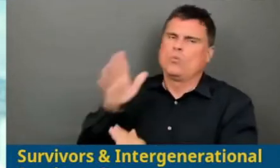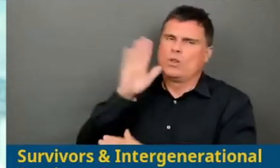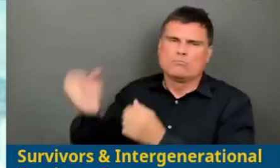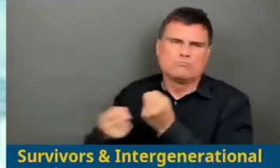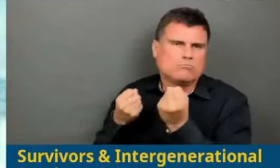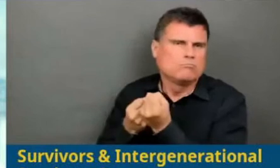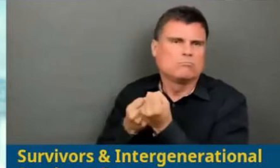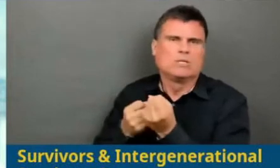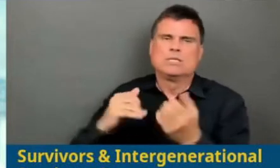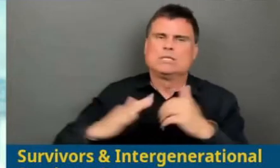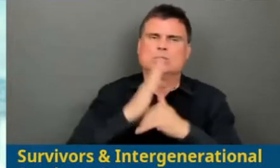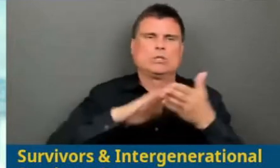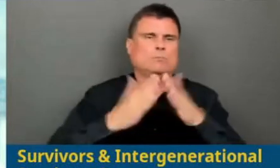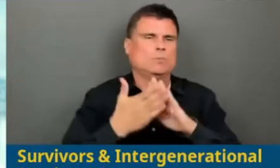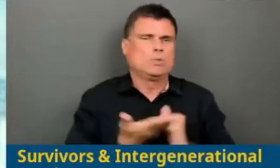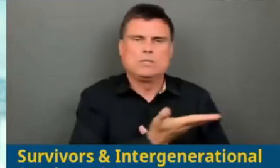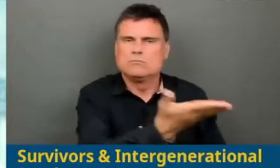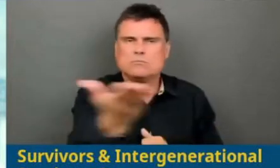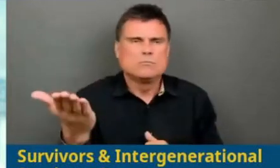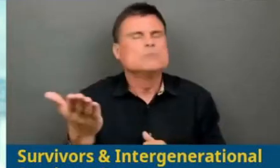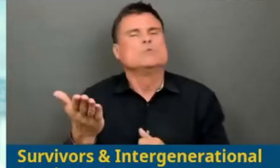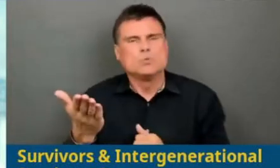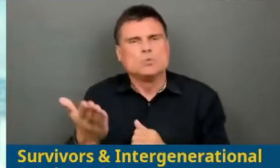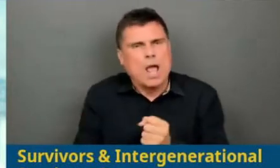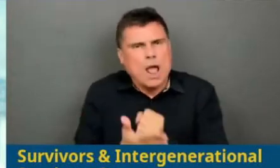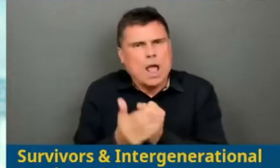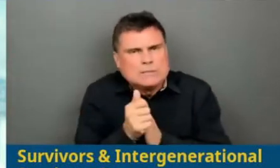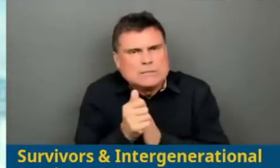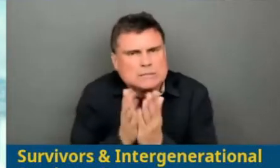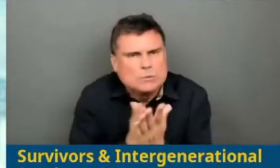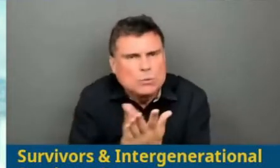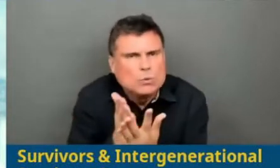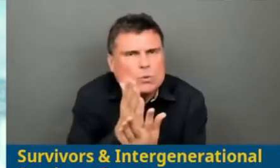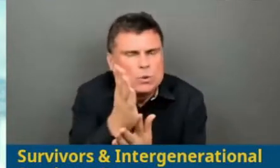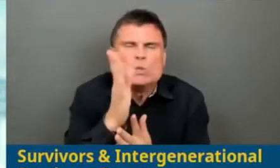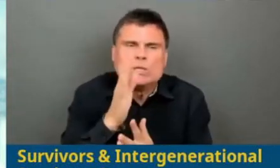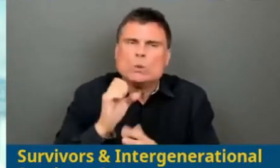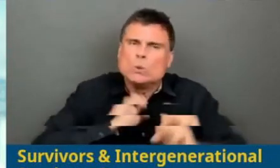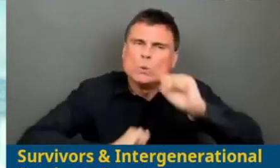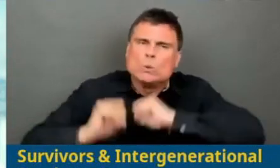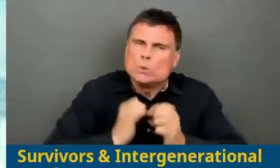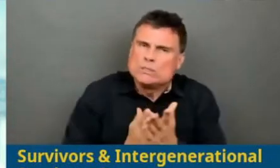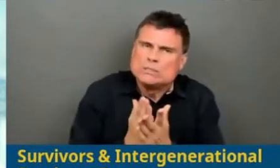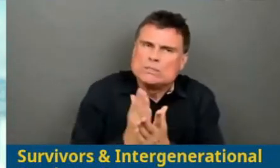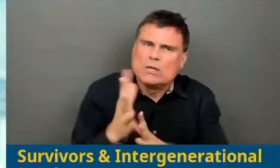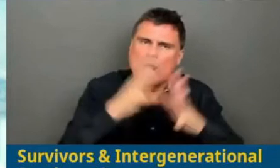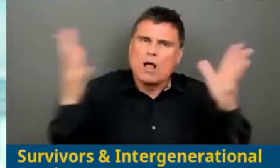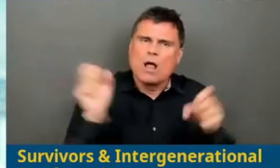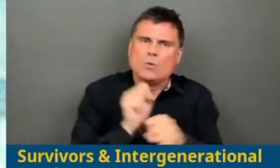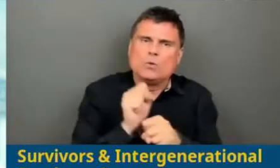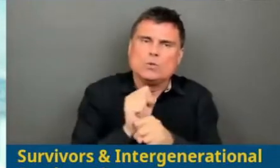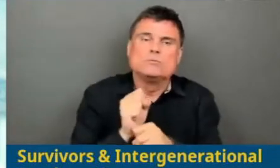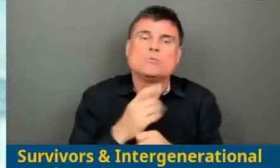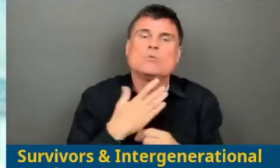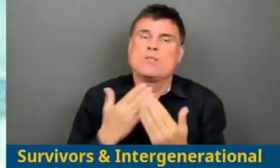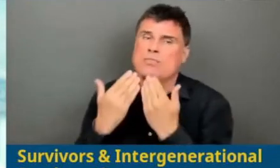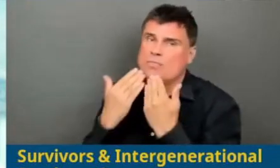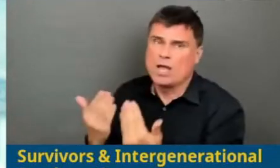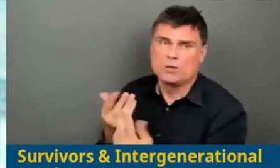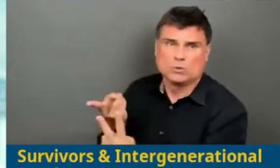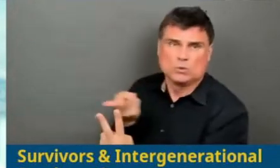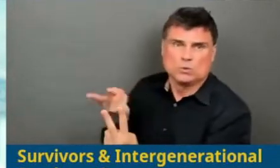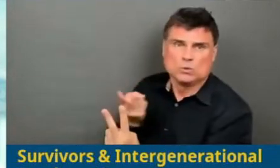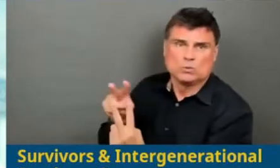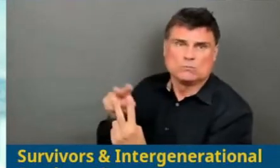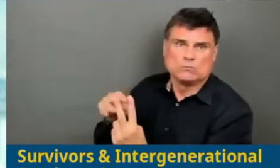work. We know this is a challenging undertaking, and we are so very grateful to you that you've agreed to support this work.